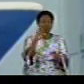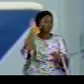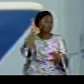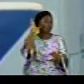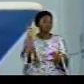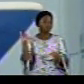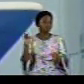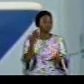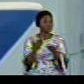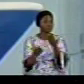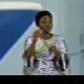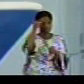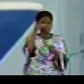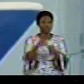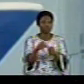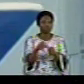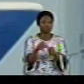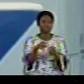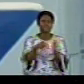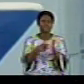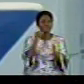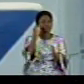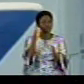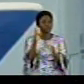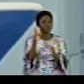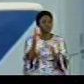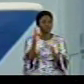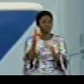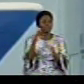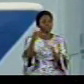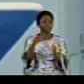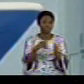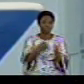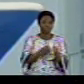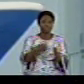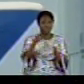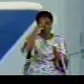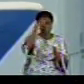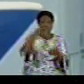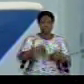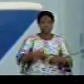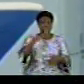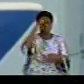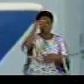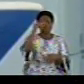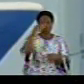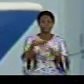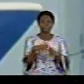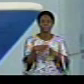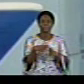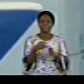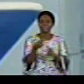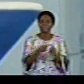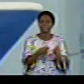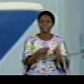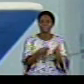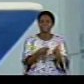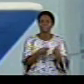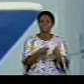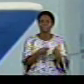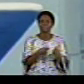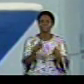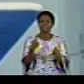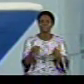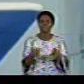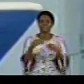remember this woman, a young man from the town